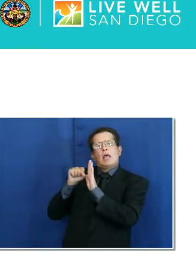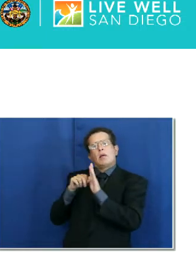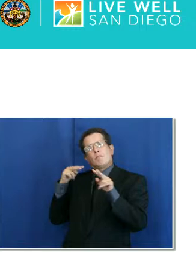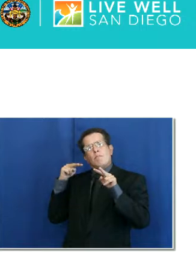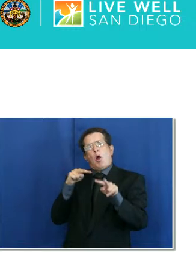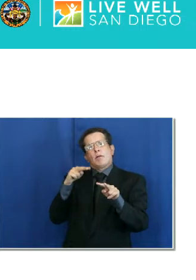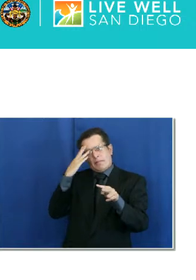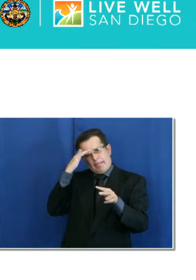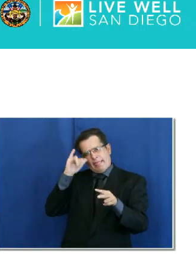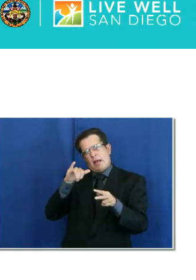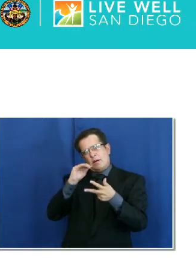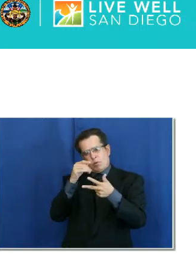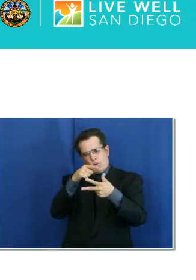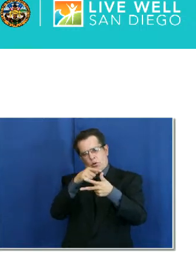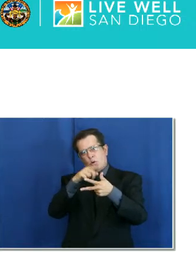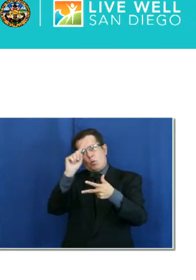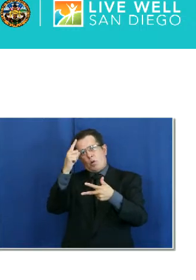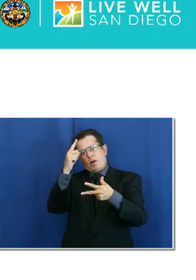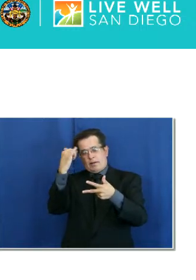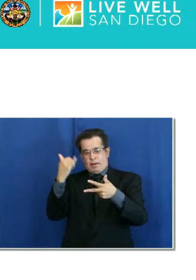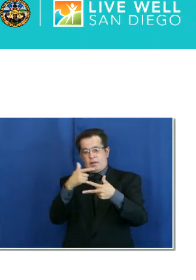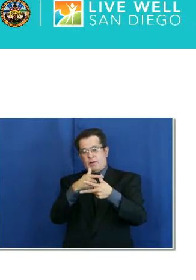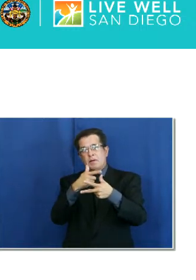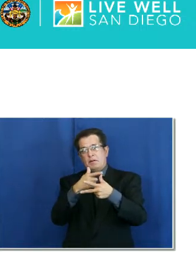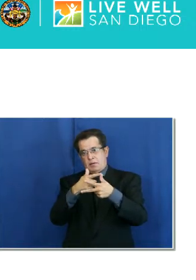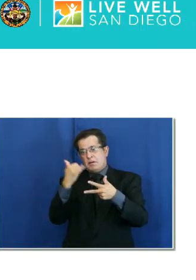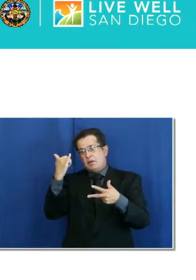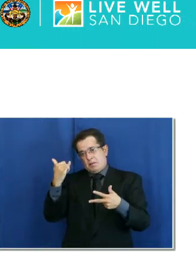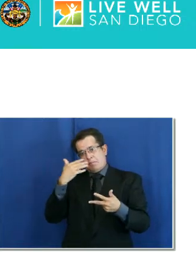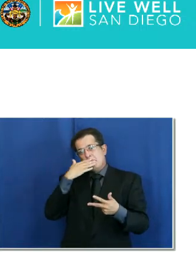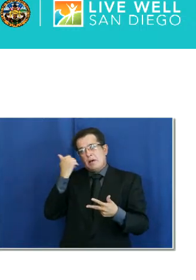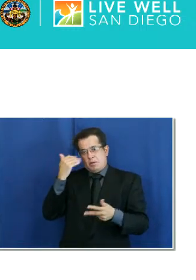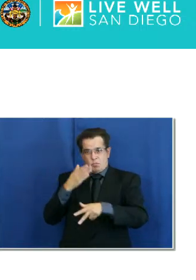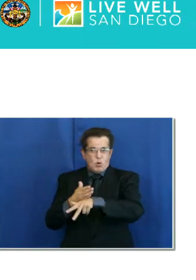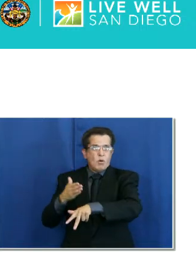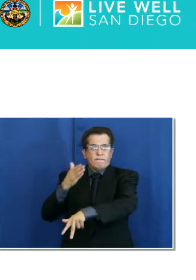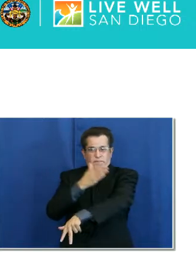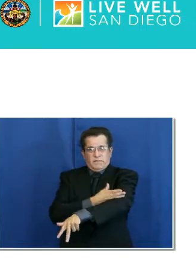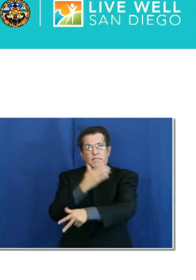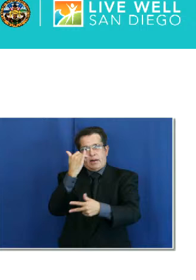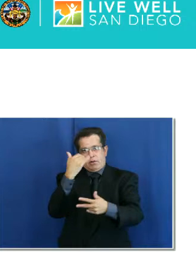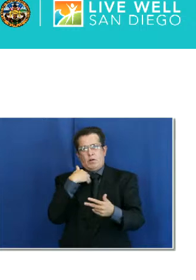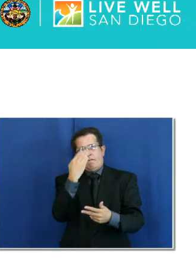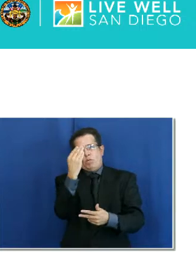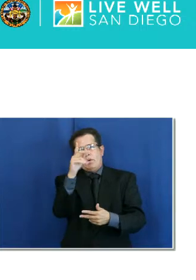monitoring list. And today, actually, we are halfway through the